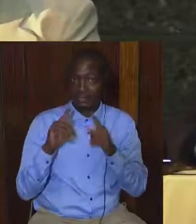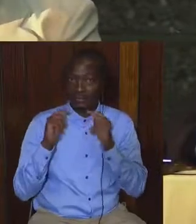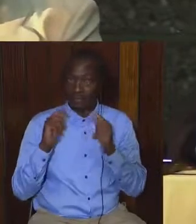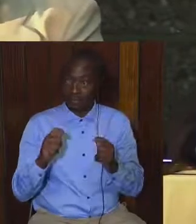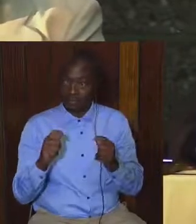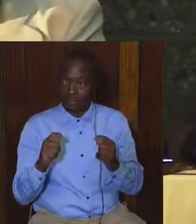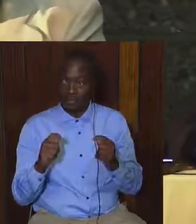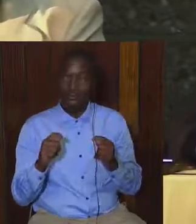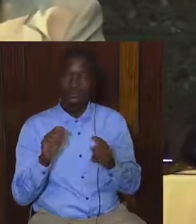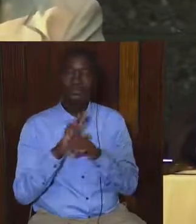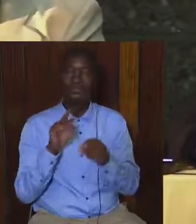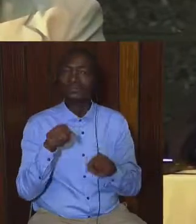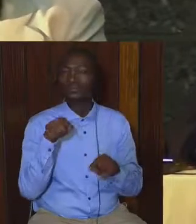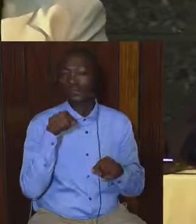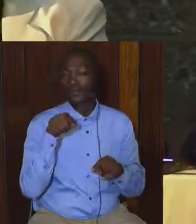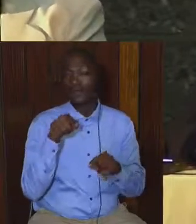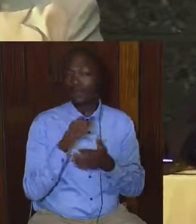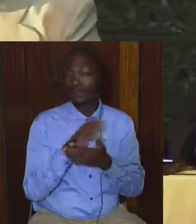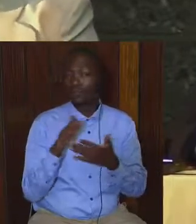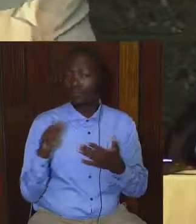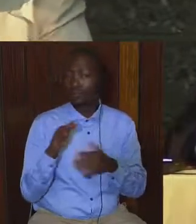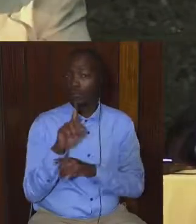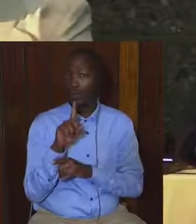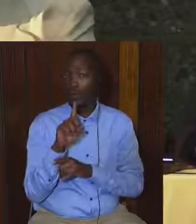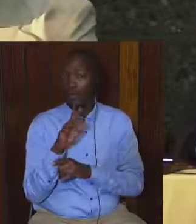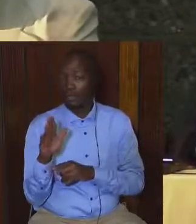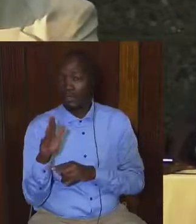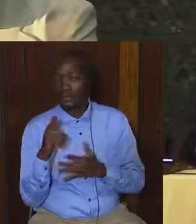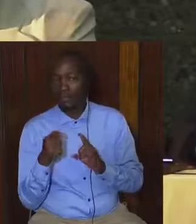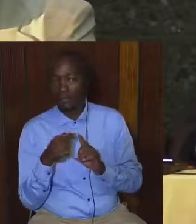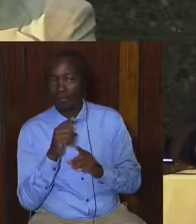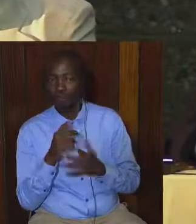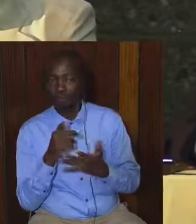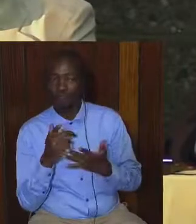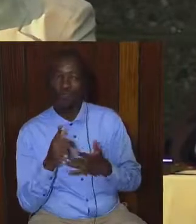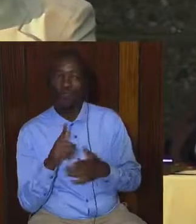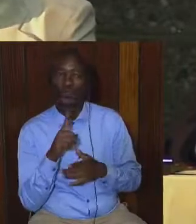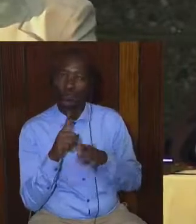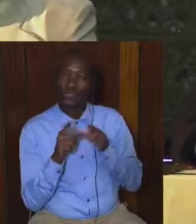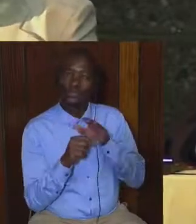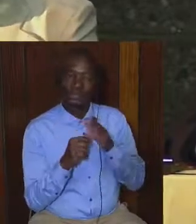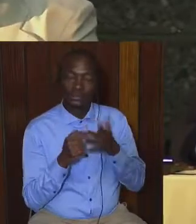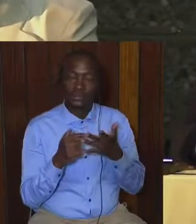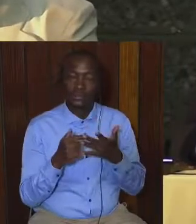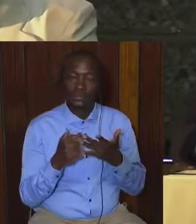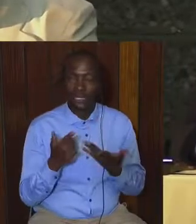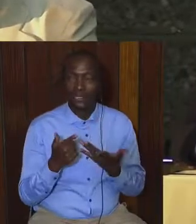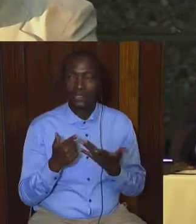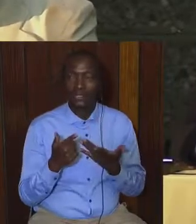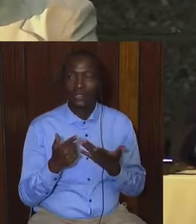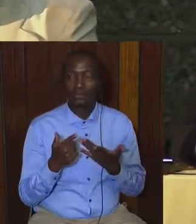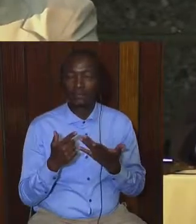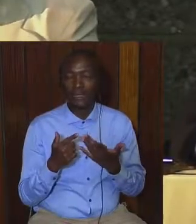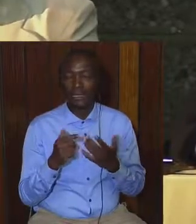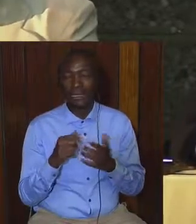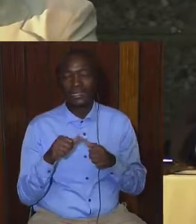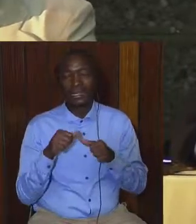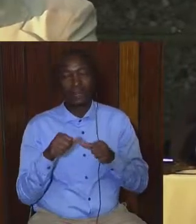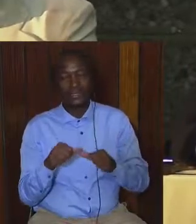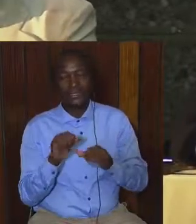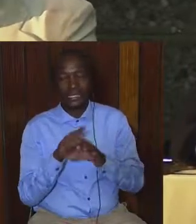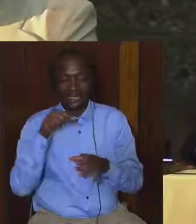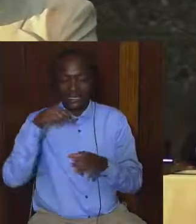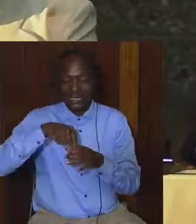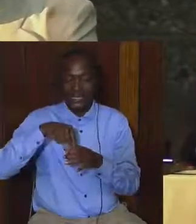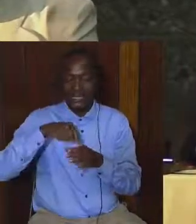And apart from the one part where there is a significant portion, which is the Patronage Guarantee, it's only